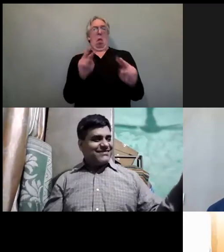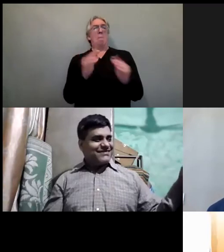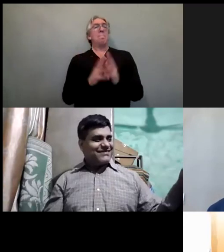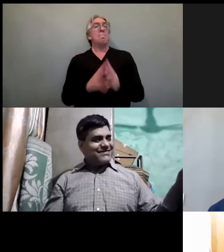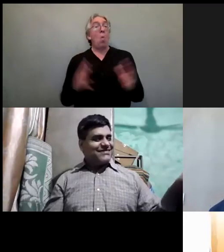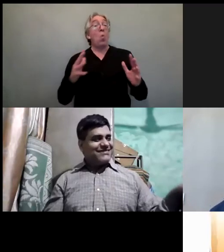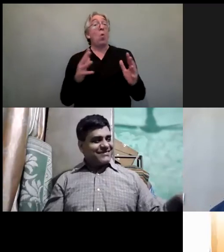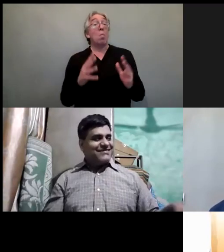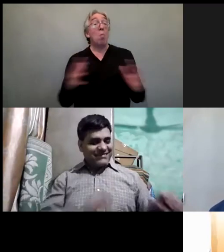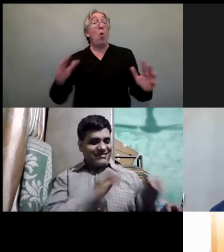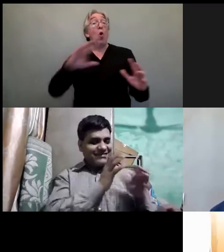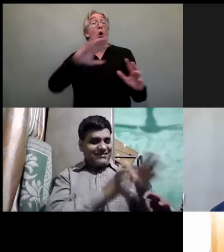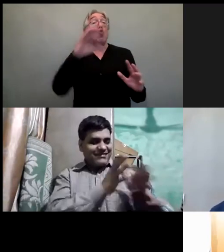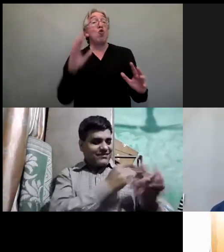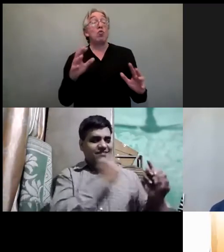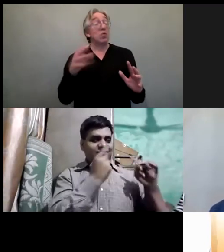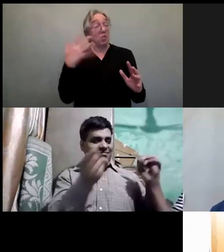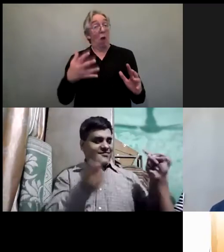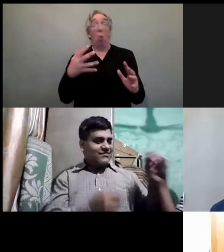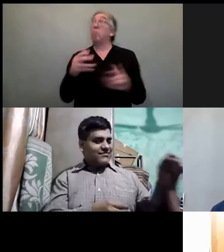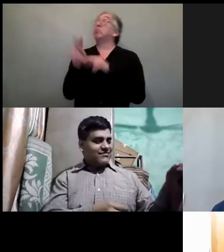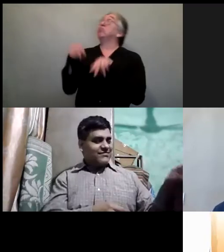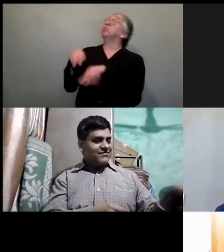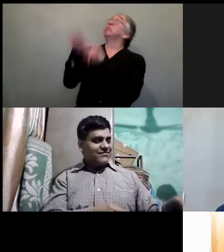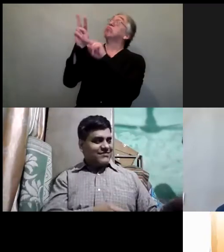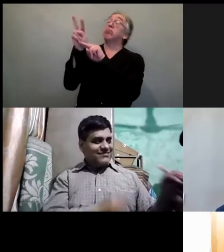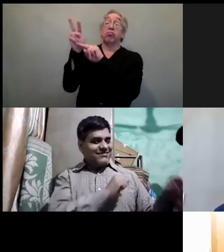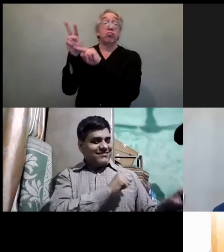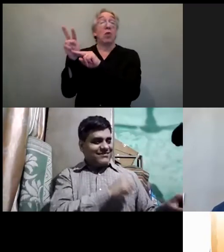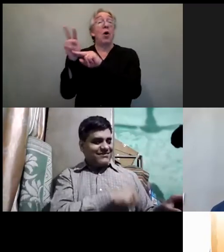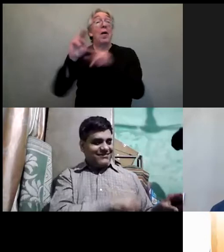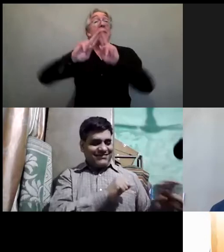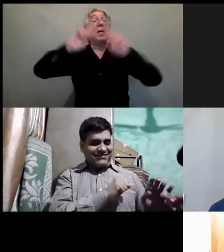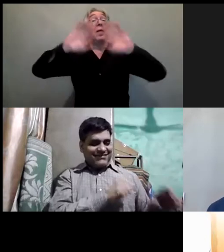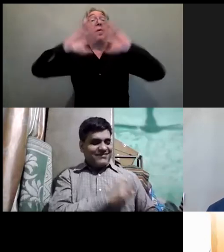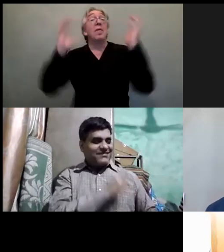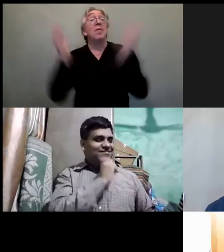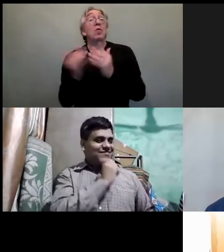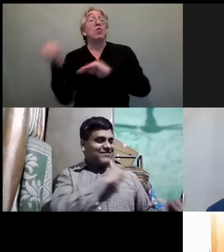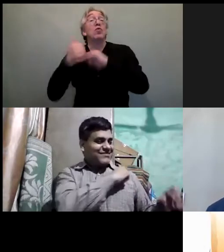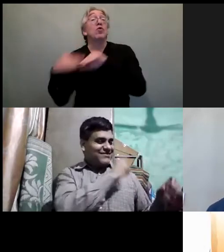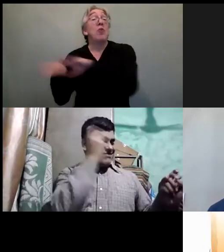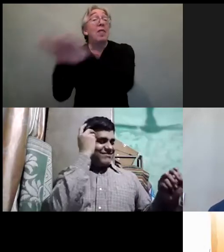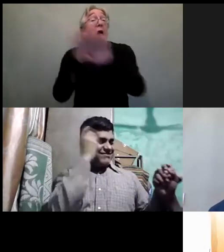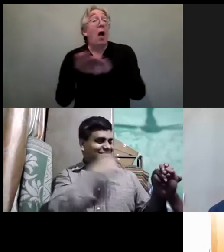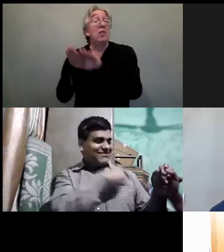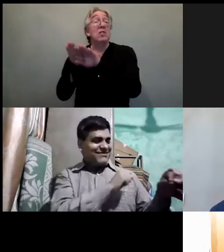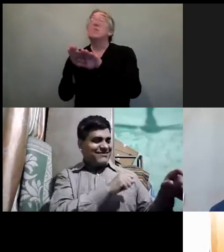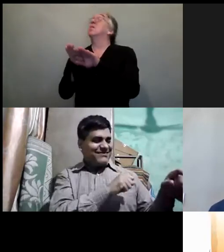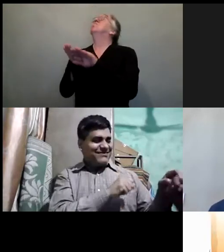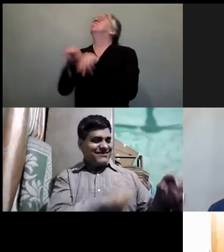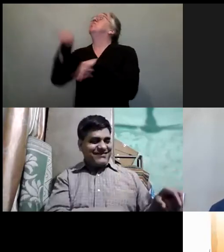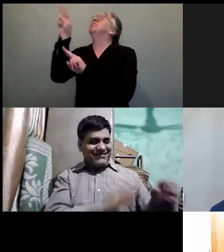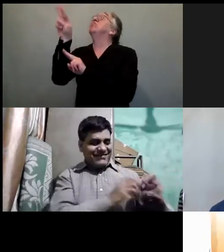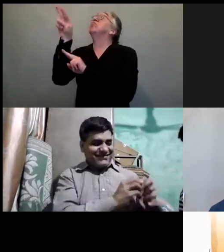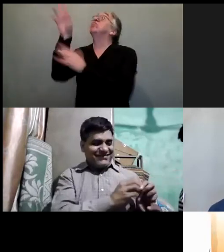have to make sure that ICT accessibility standards are actually referenced and implemented in the country. And so more